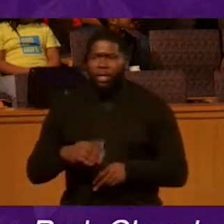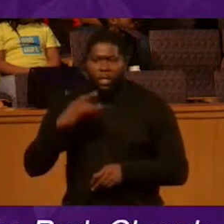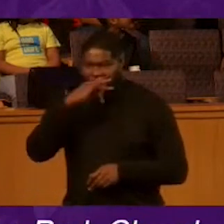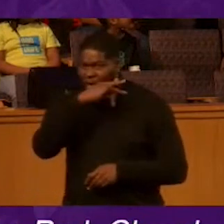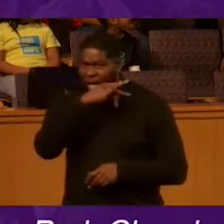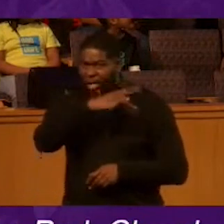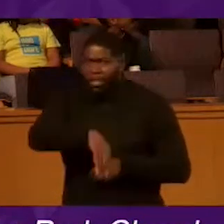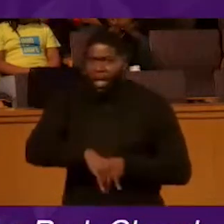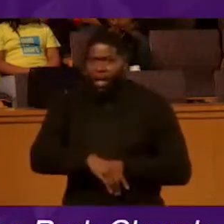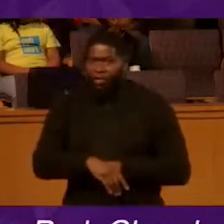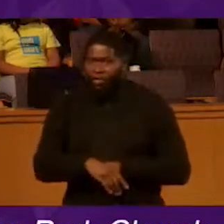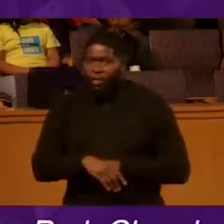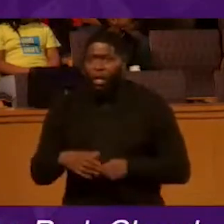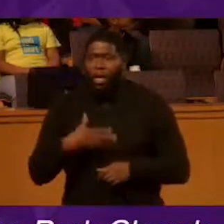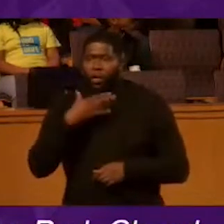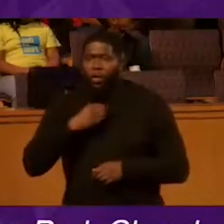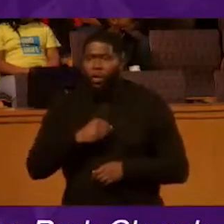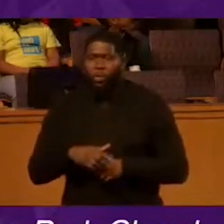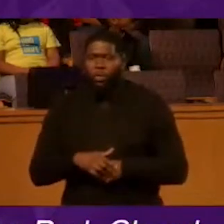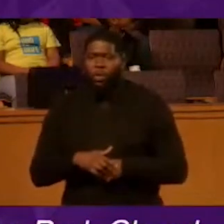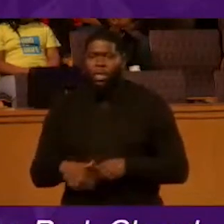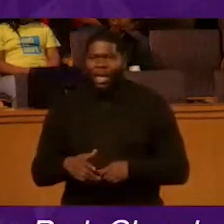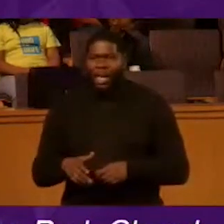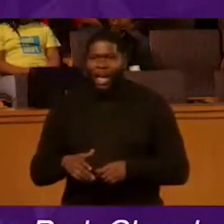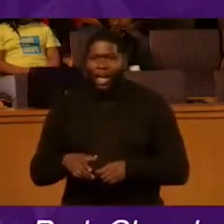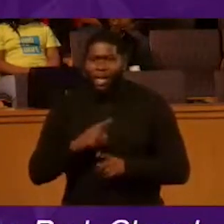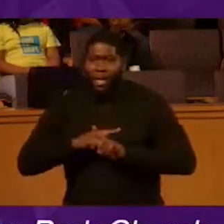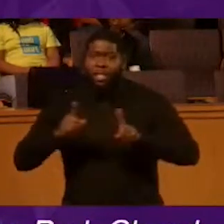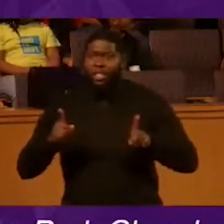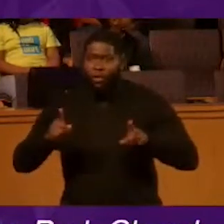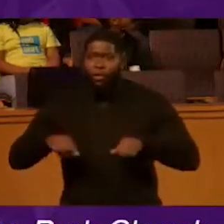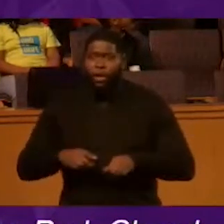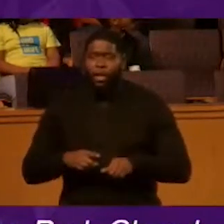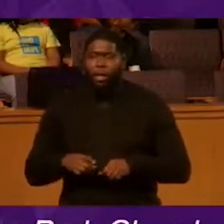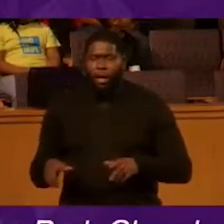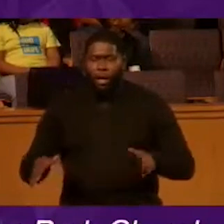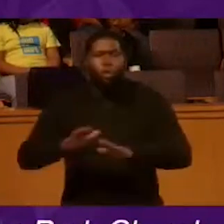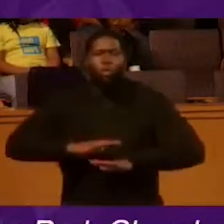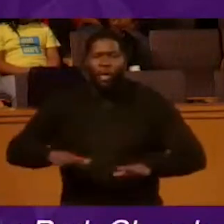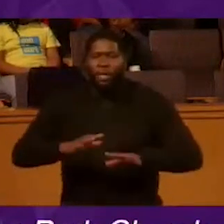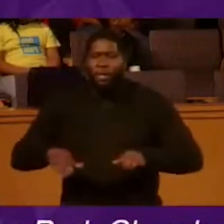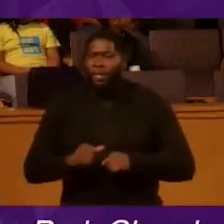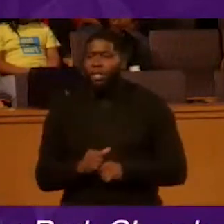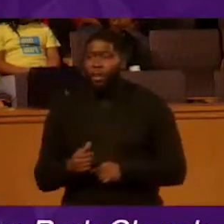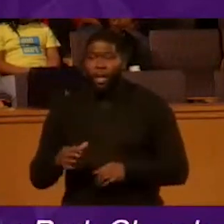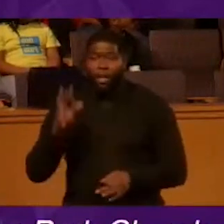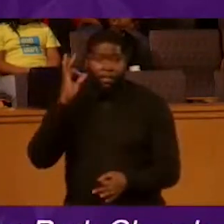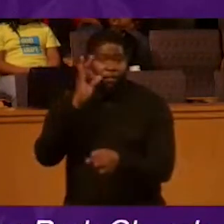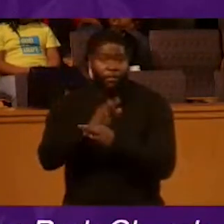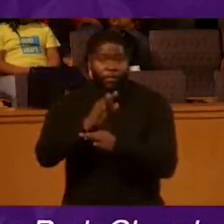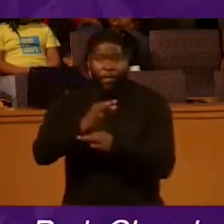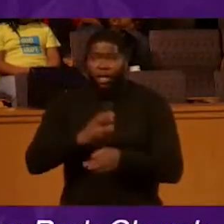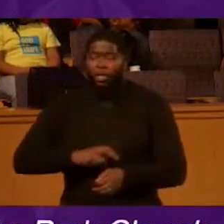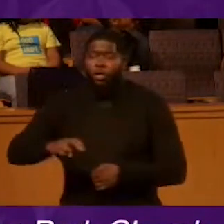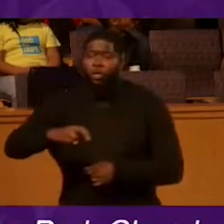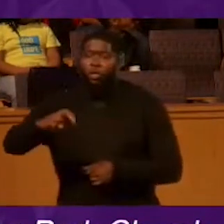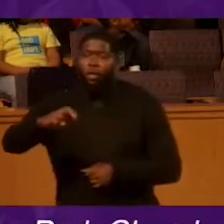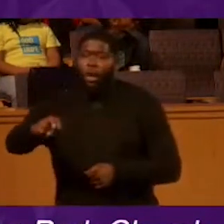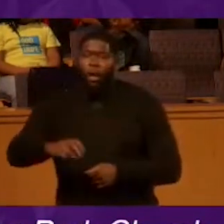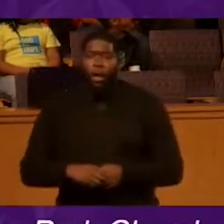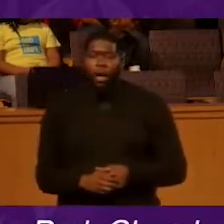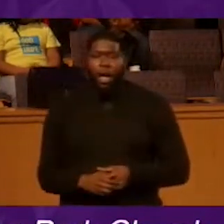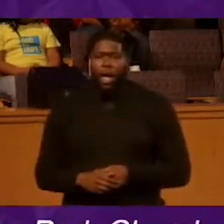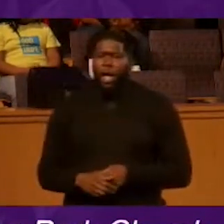I would be at a different place in this motherhood, but it has been a faith journey. It has been a real